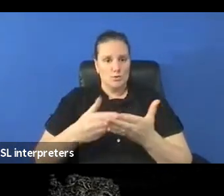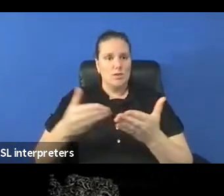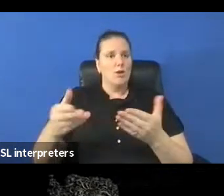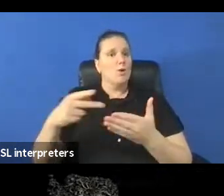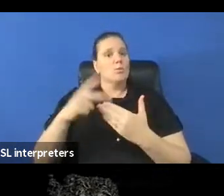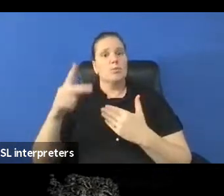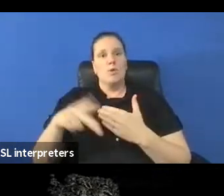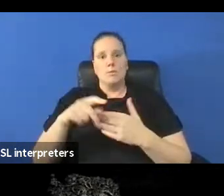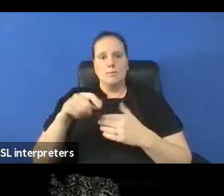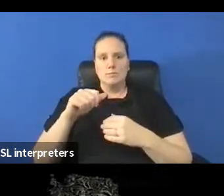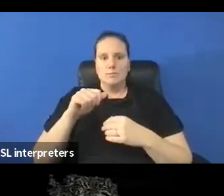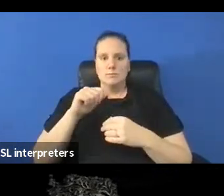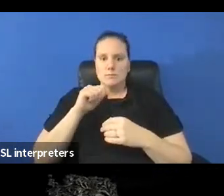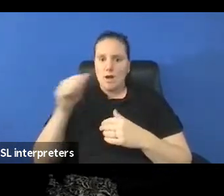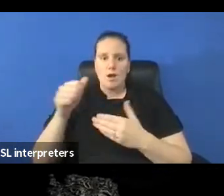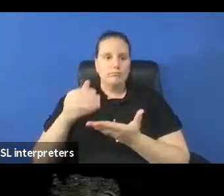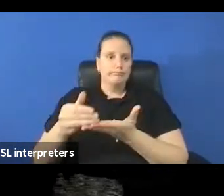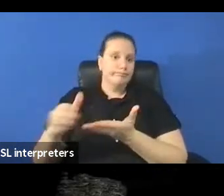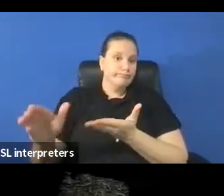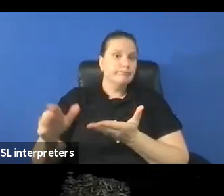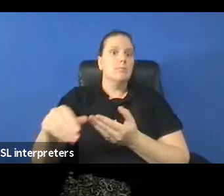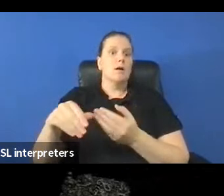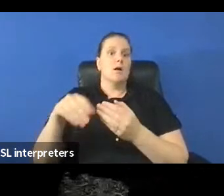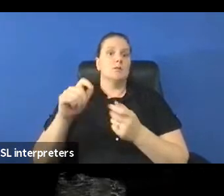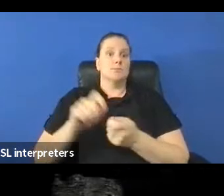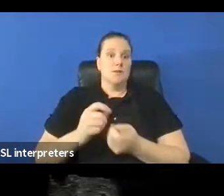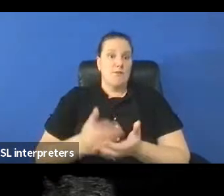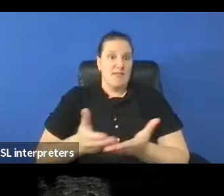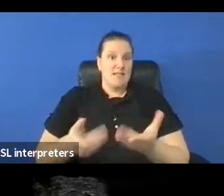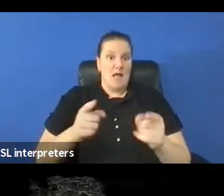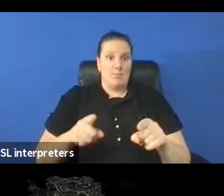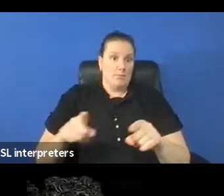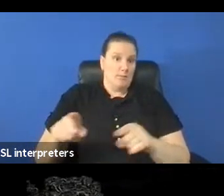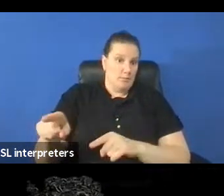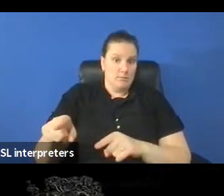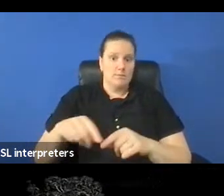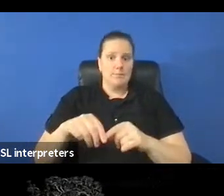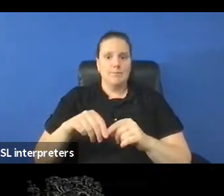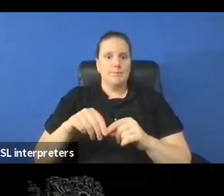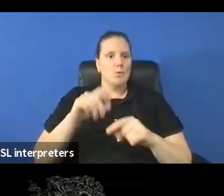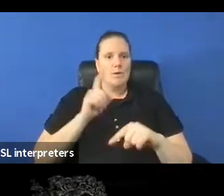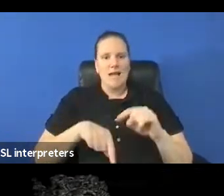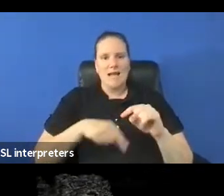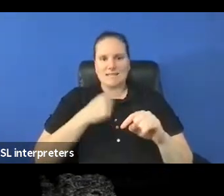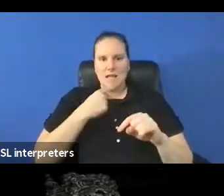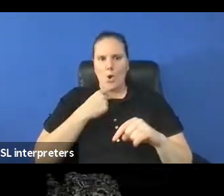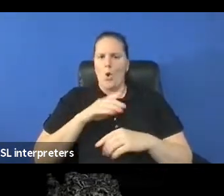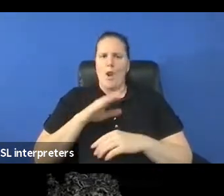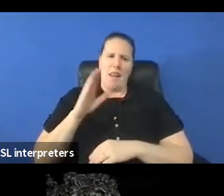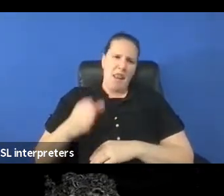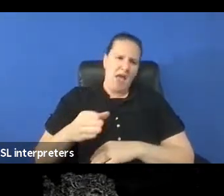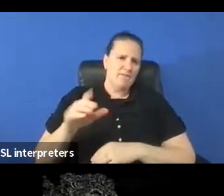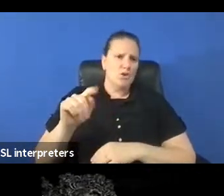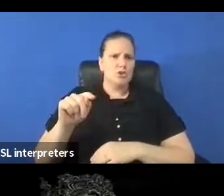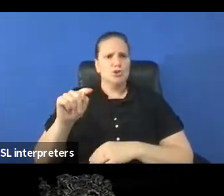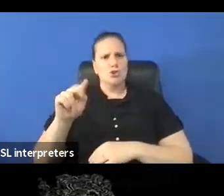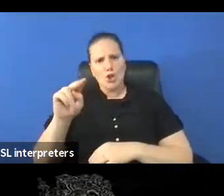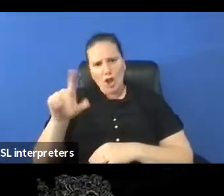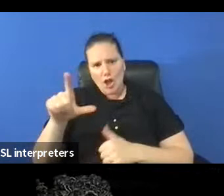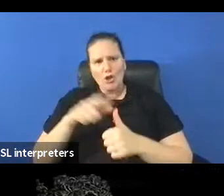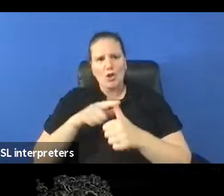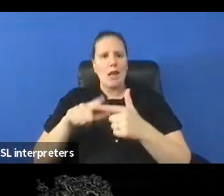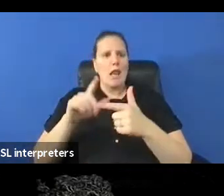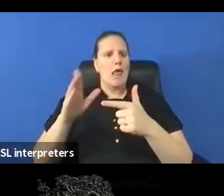doesn't preclude certain things happening. We can't say there will never be a tunnel or never another bridge